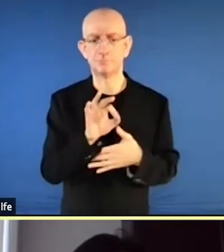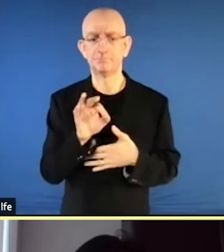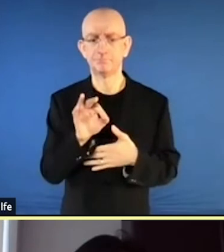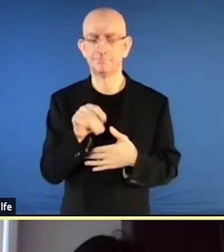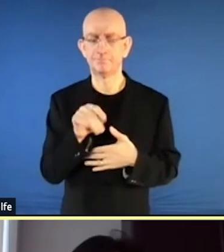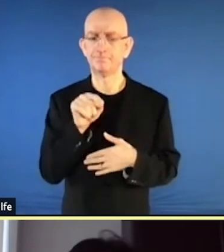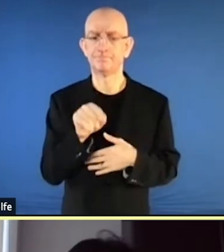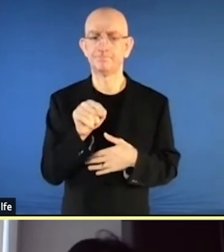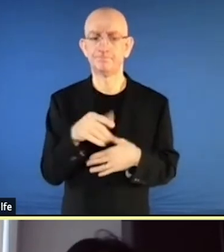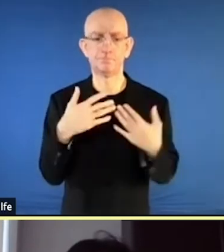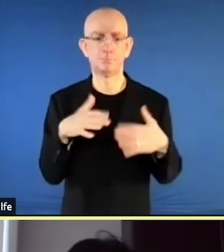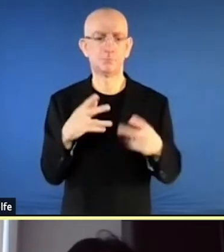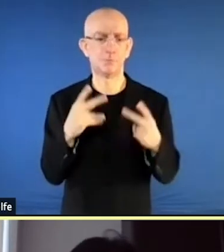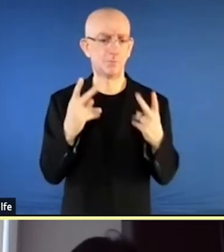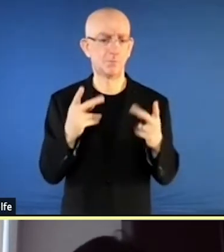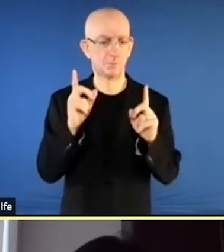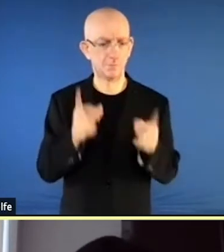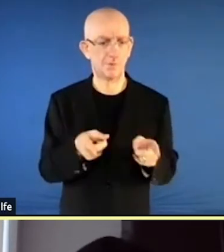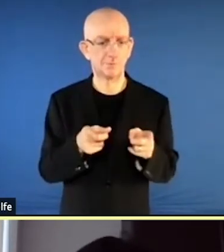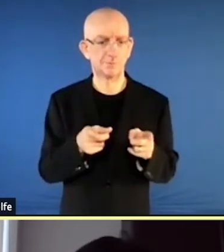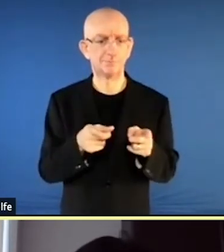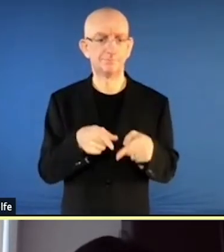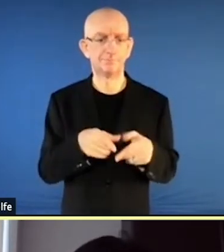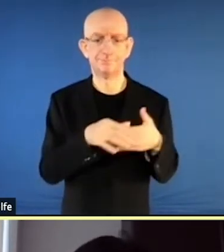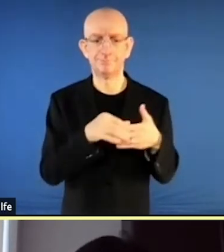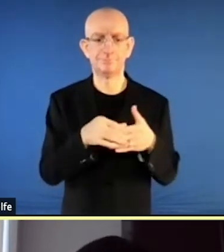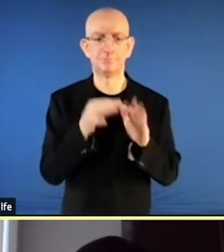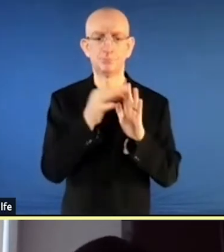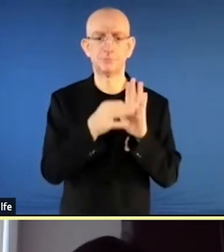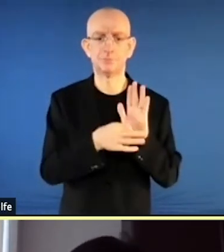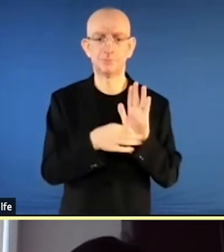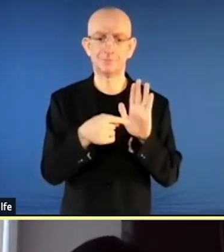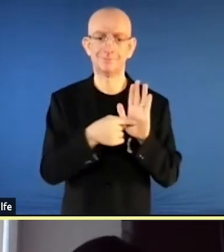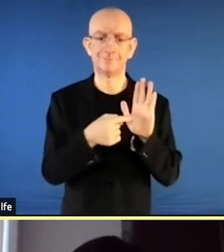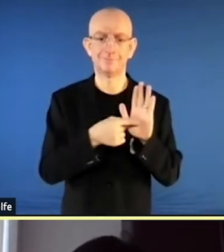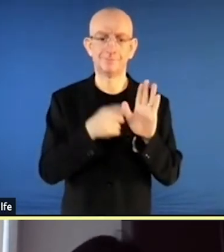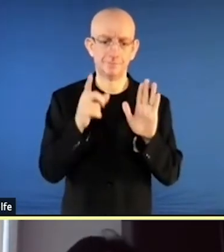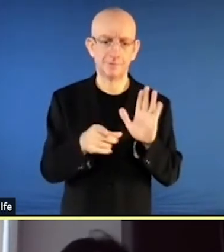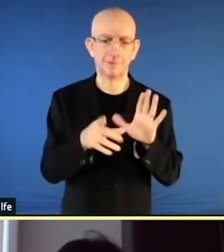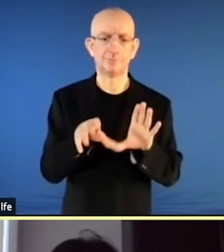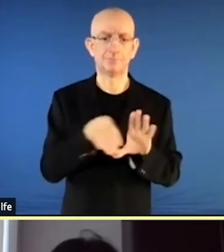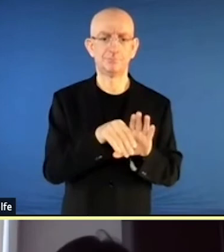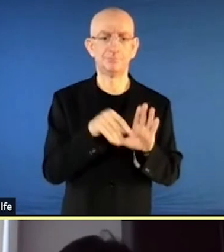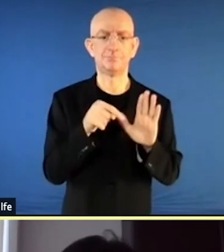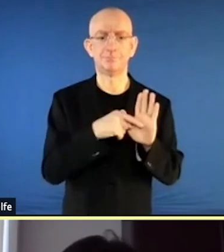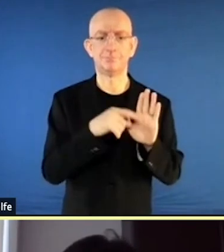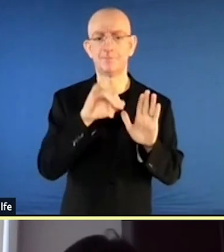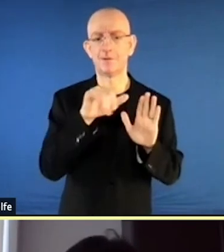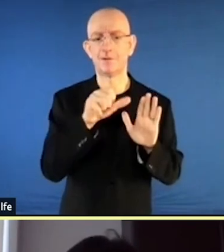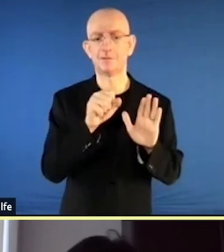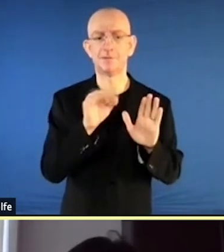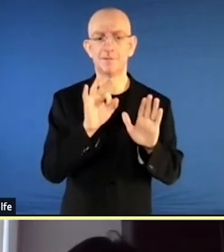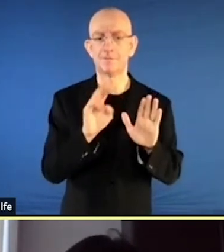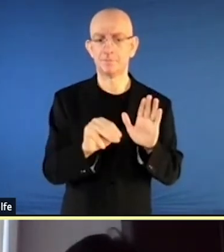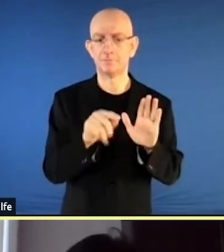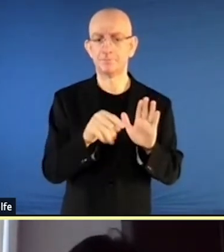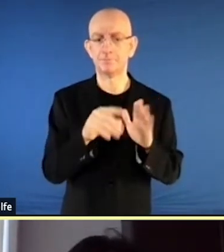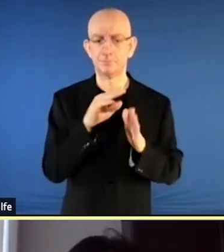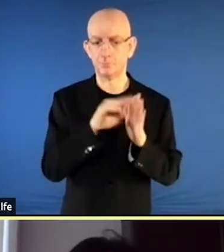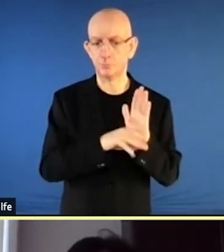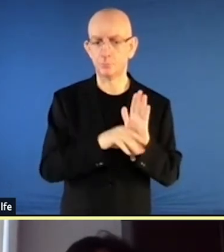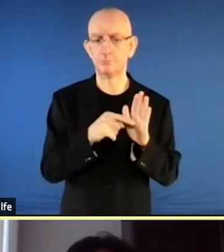involved in the IASFM Code of Conduct. And these are equity, right to self-determination,